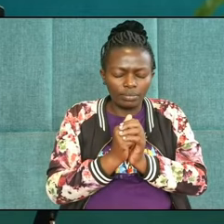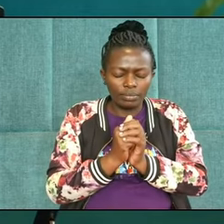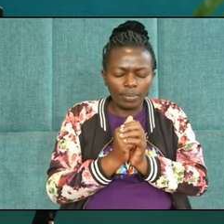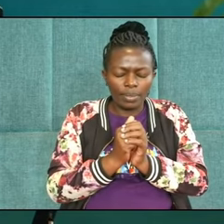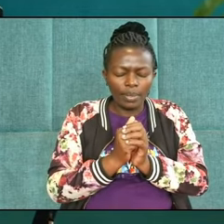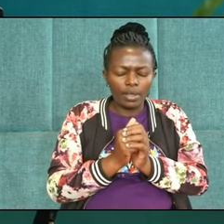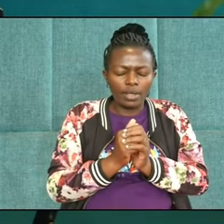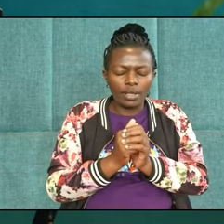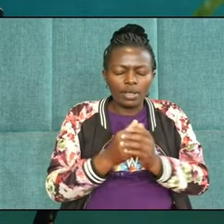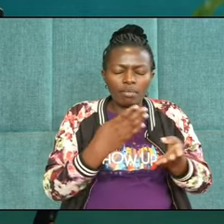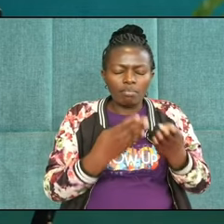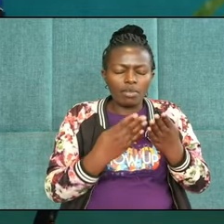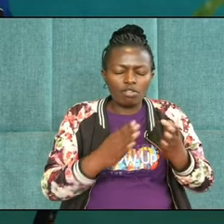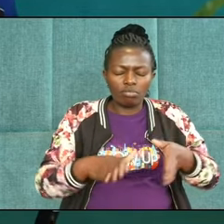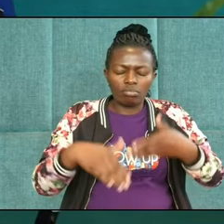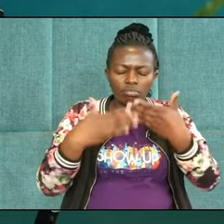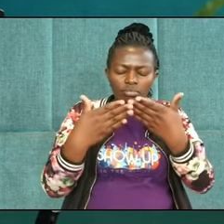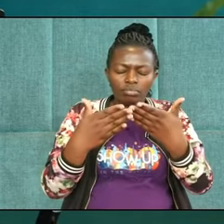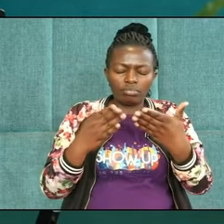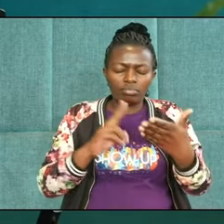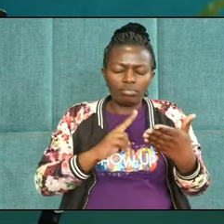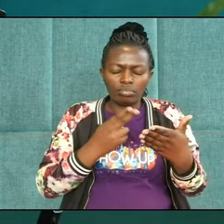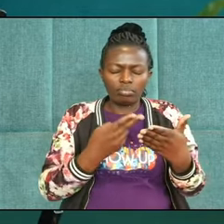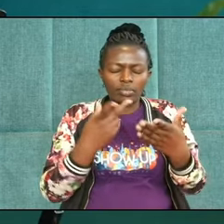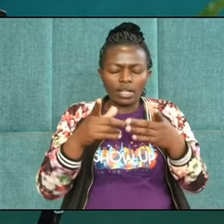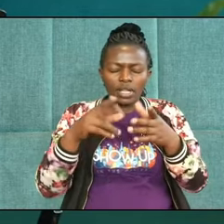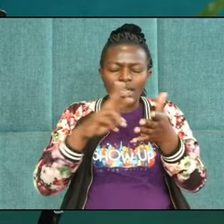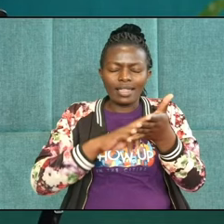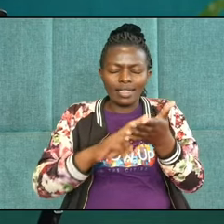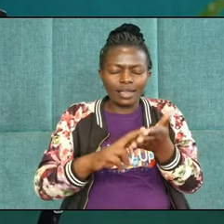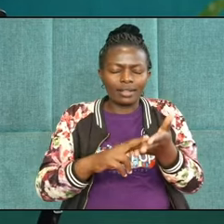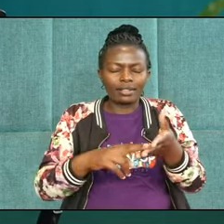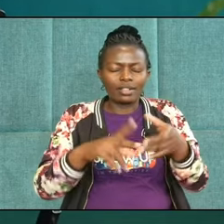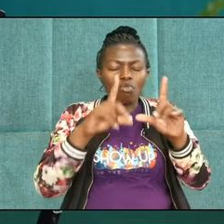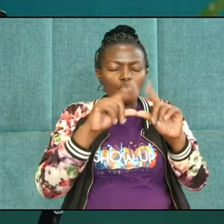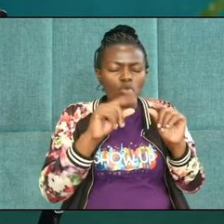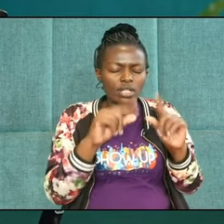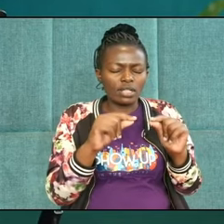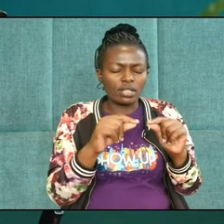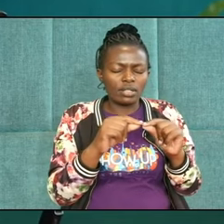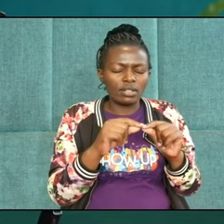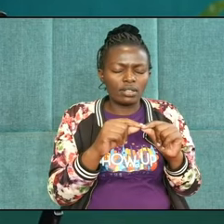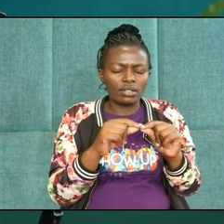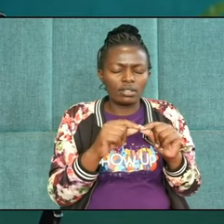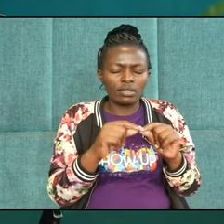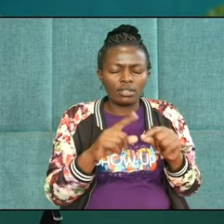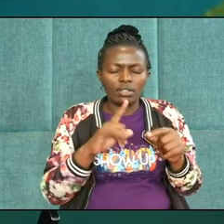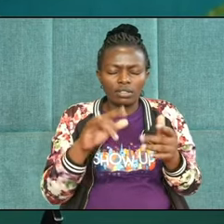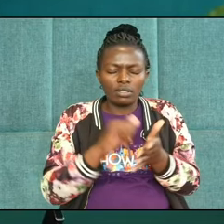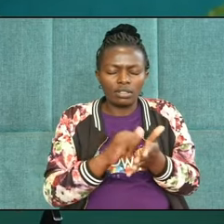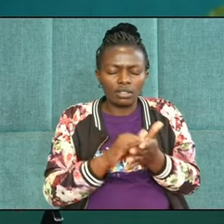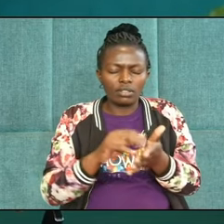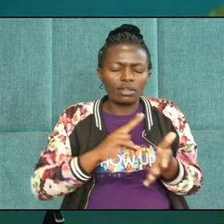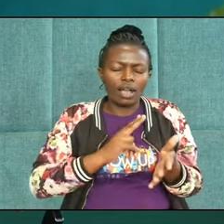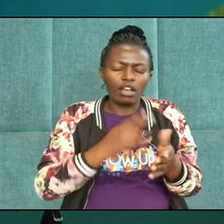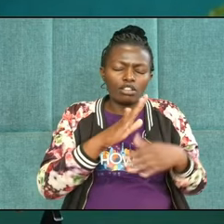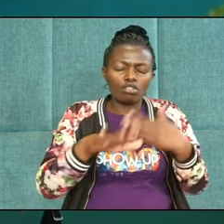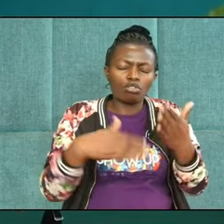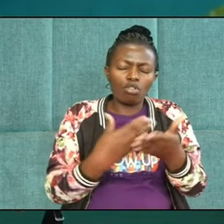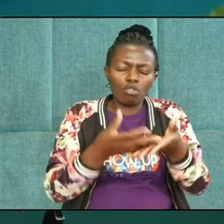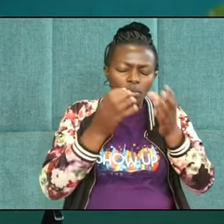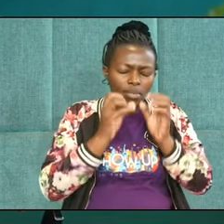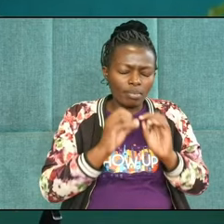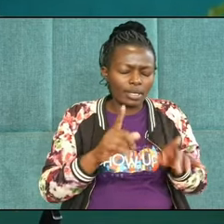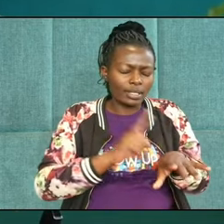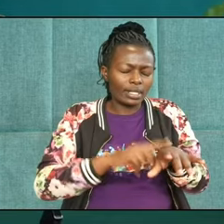may you give me the right utterances so that we all can be blessed as we listen